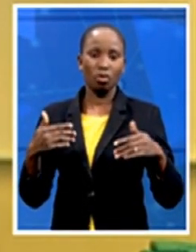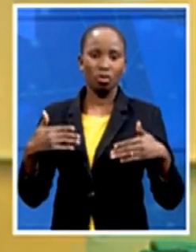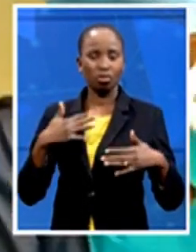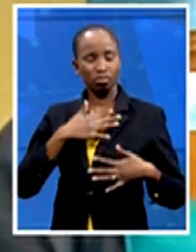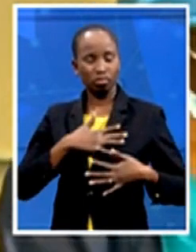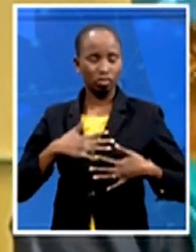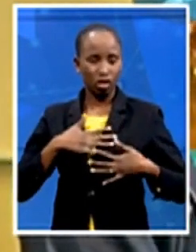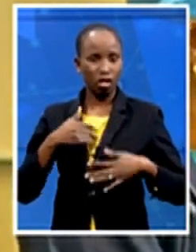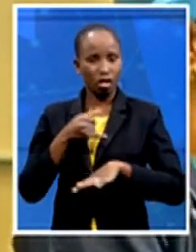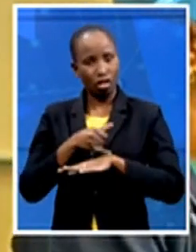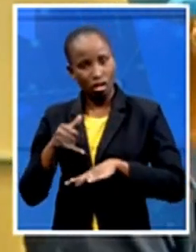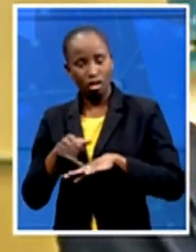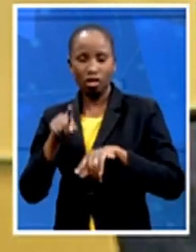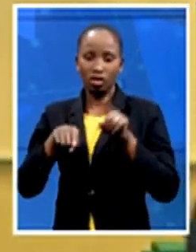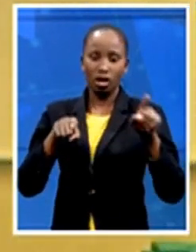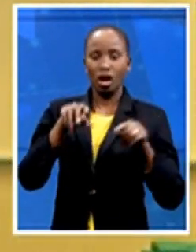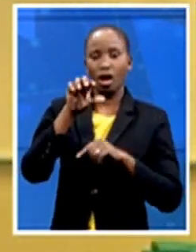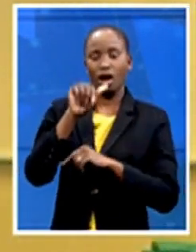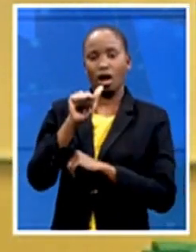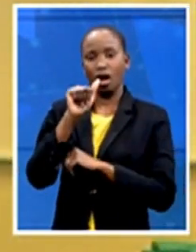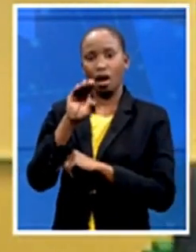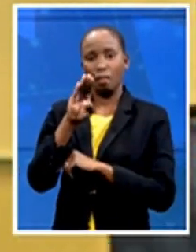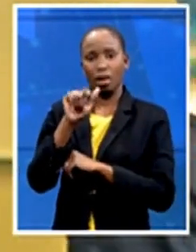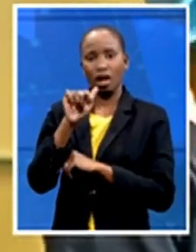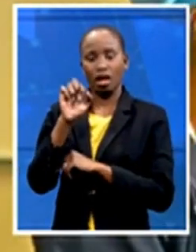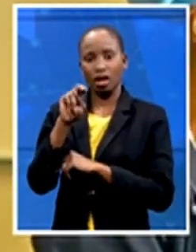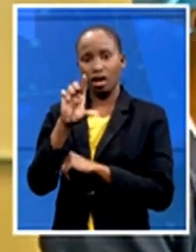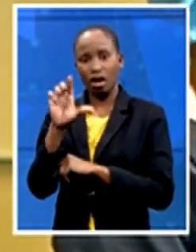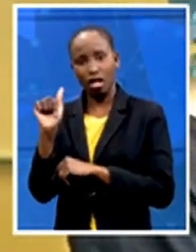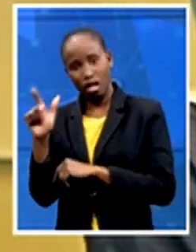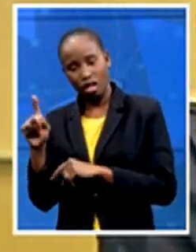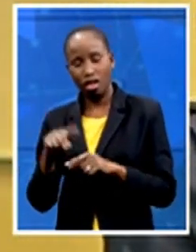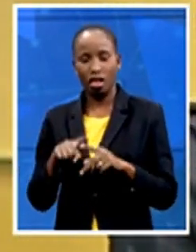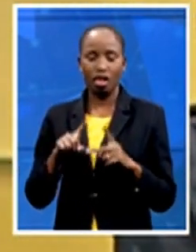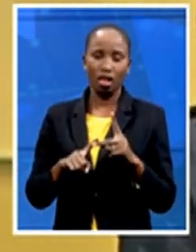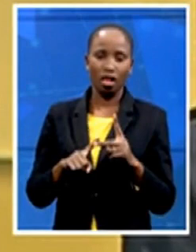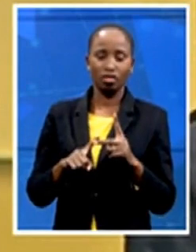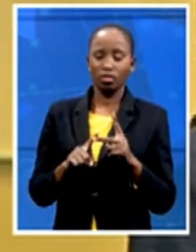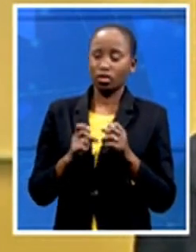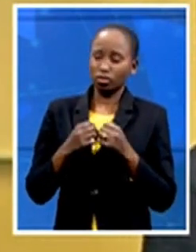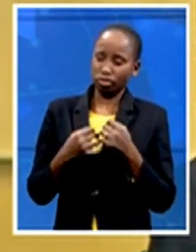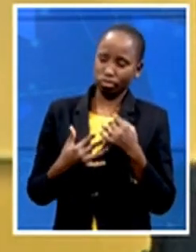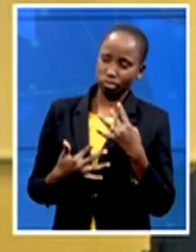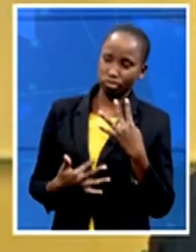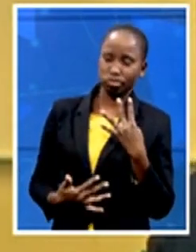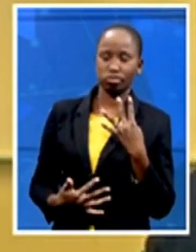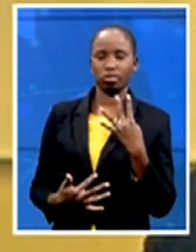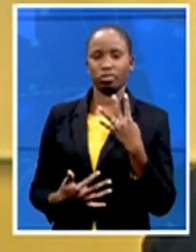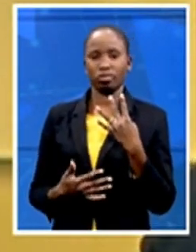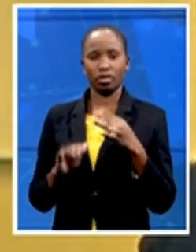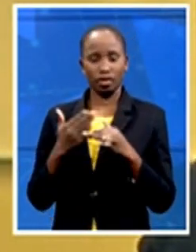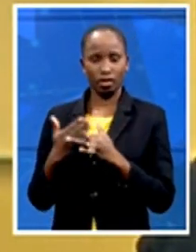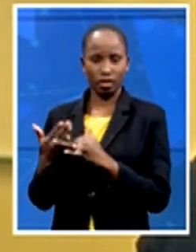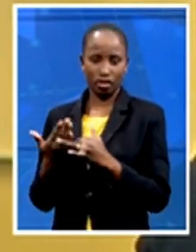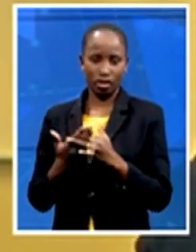some undescended testes. There's got quite a lot of cases that were affecting the mothers, and the mothers have been